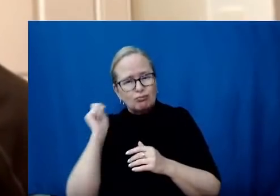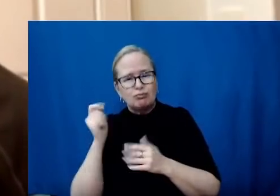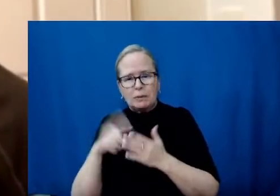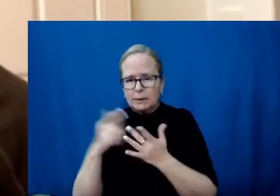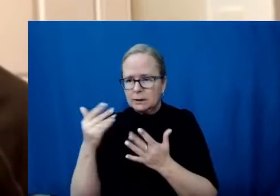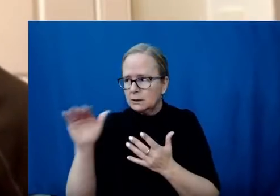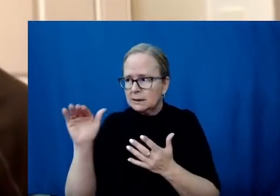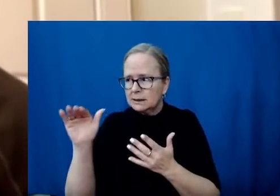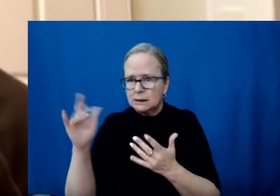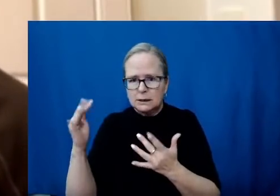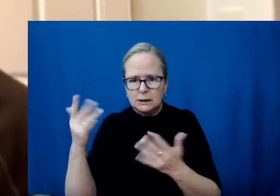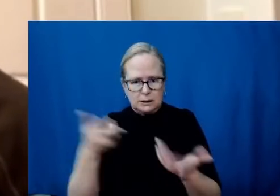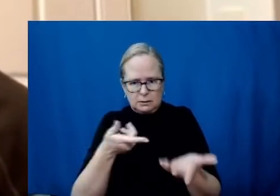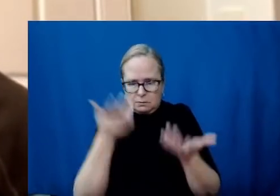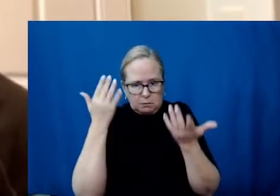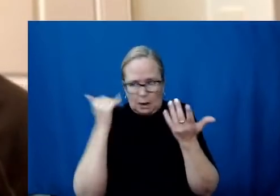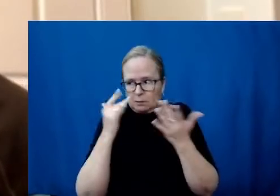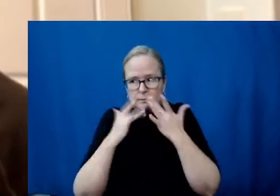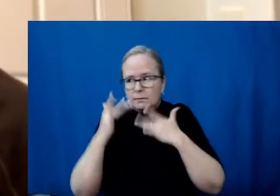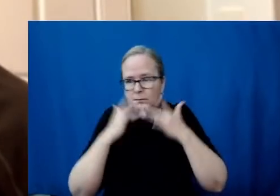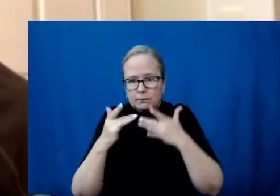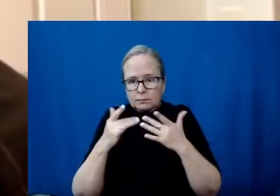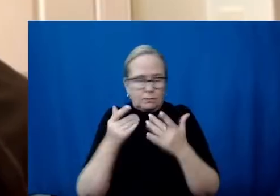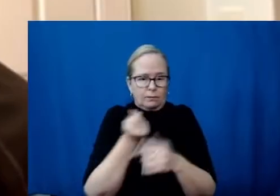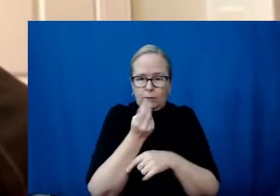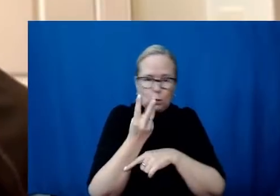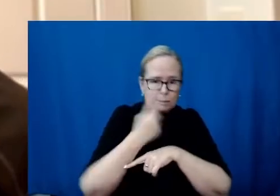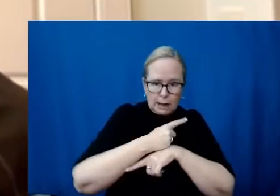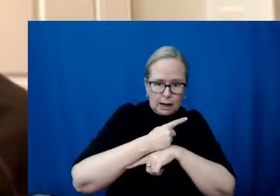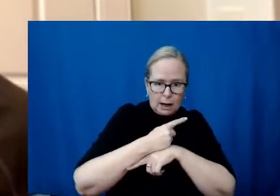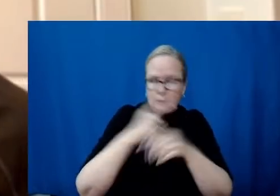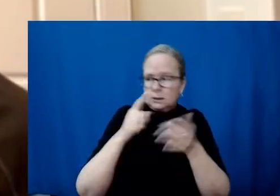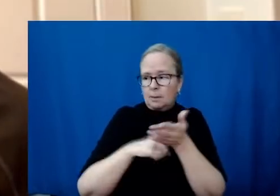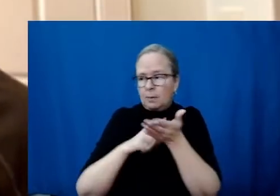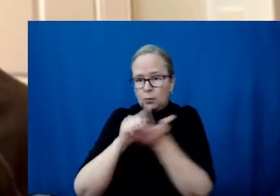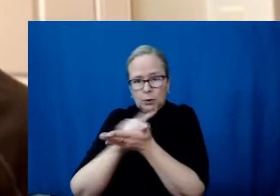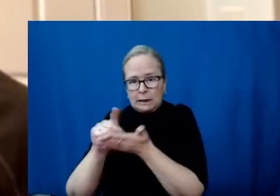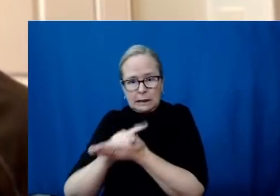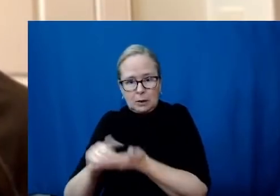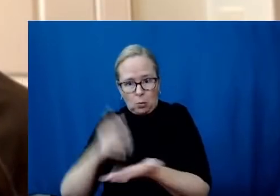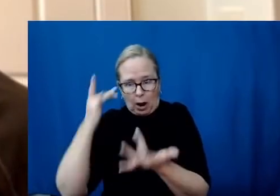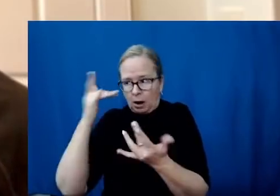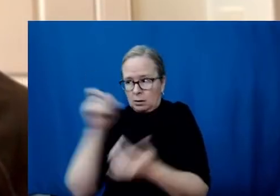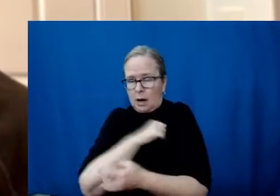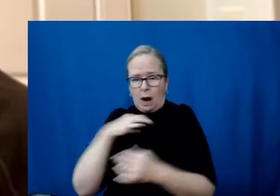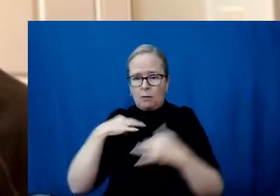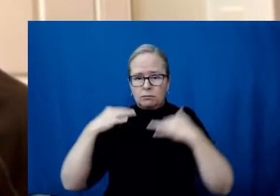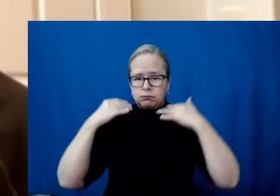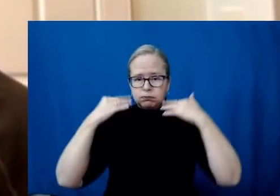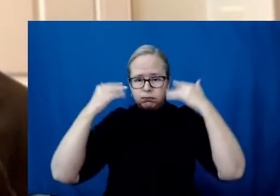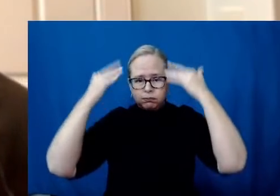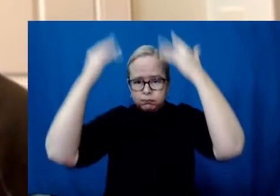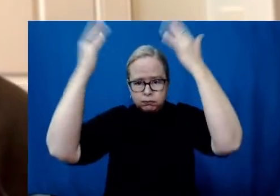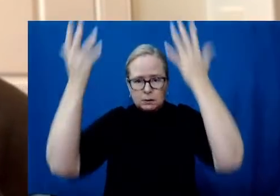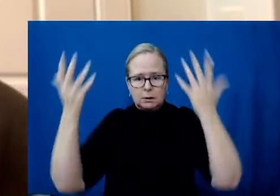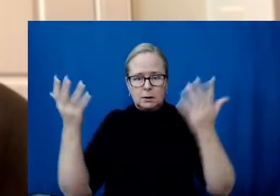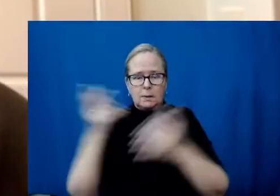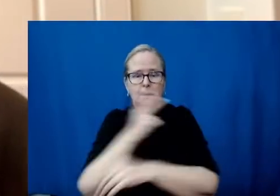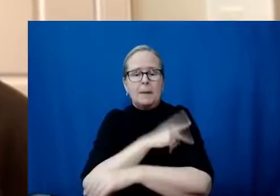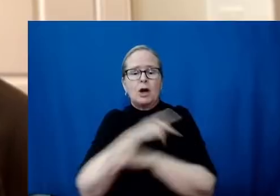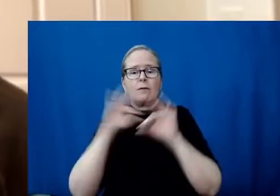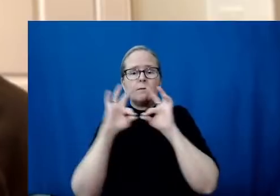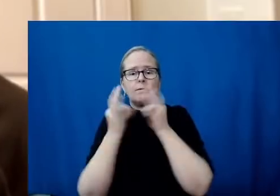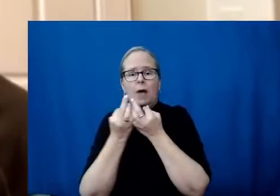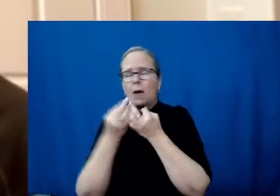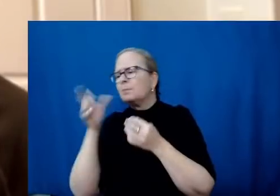for days or weeks even sometimes, because the staff are so overworked, and it's a shock to patients and the families when they